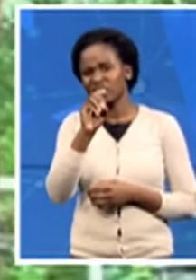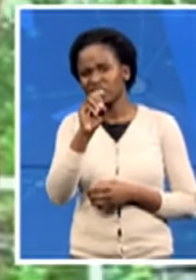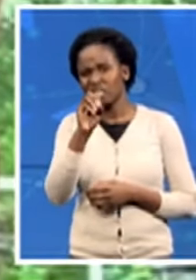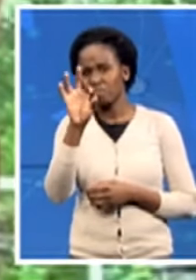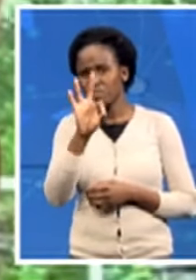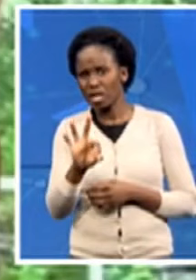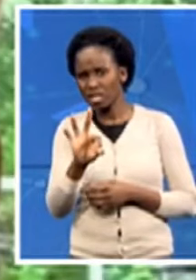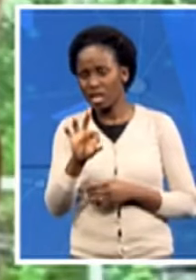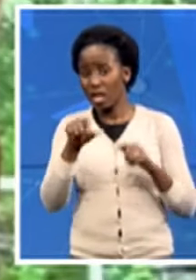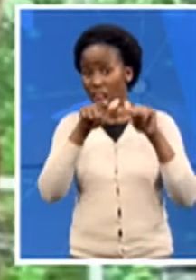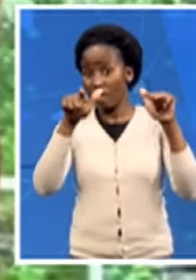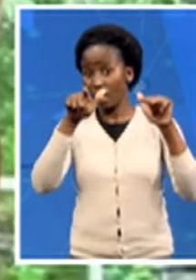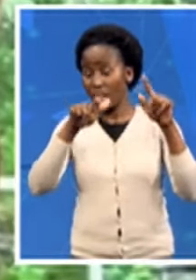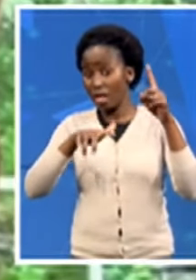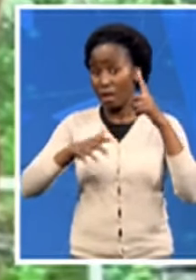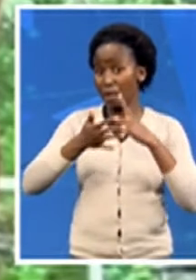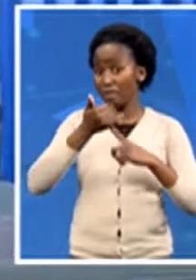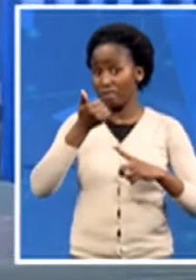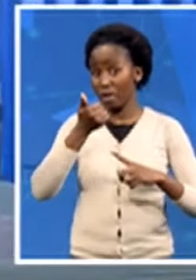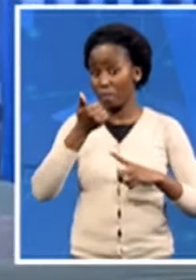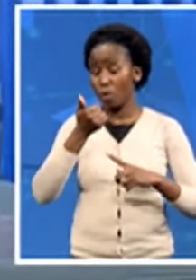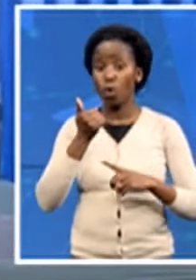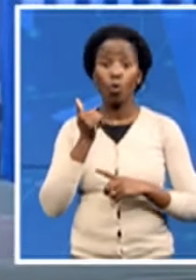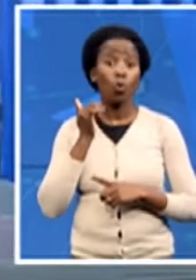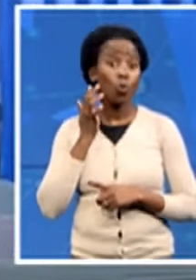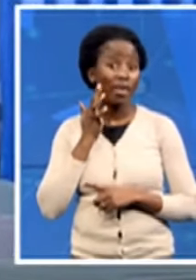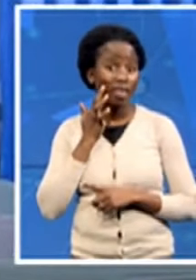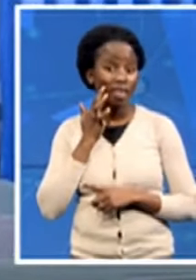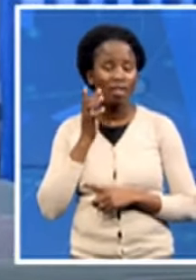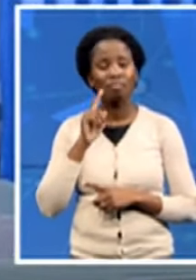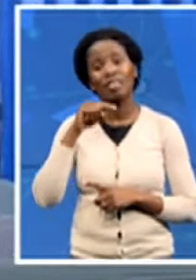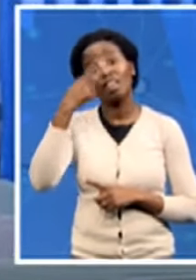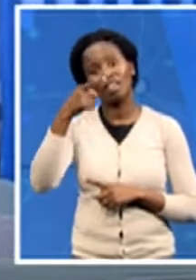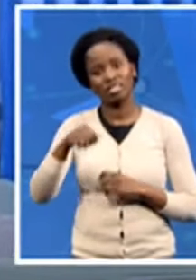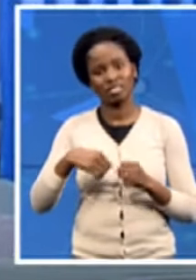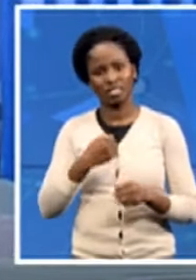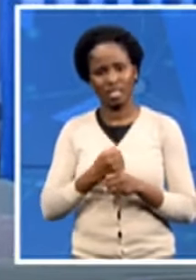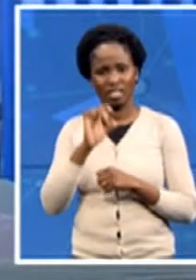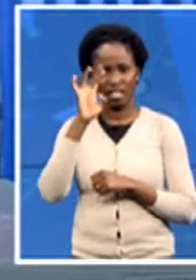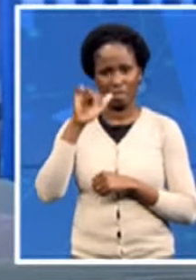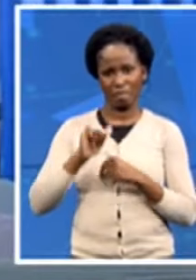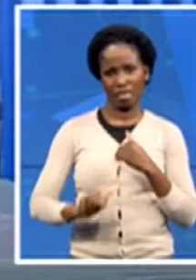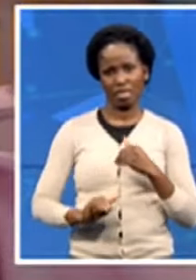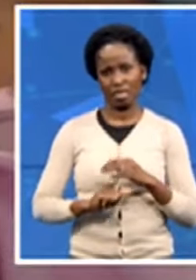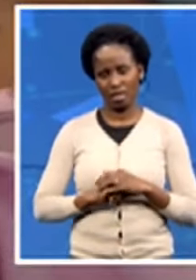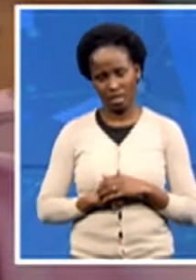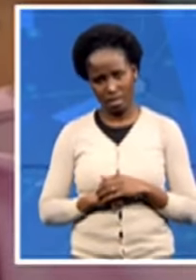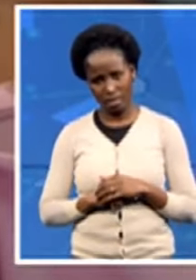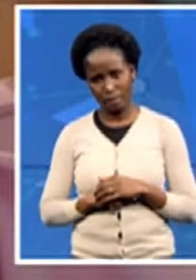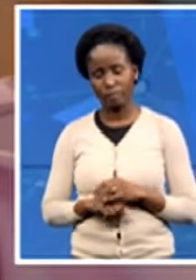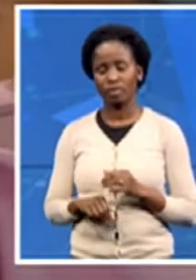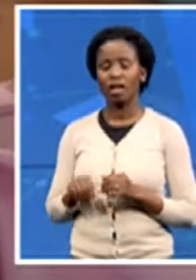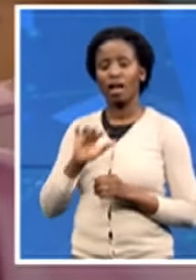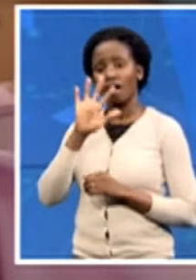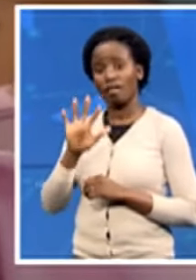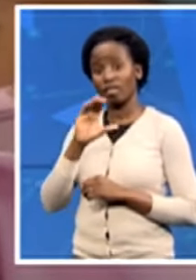population by about September next year. In the past week, the Africa CDC says the continent has registered 200,000